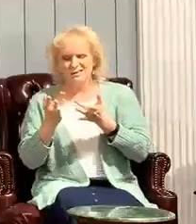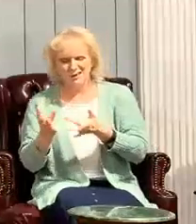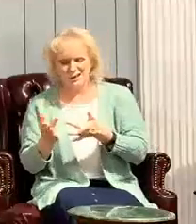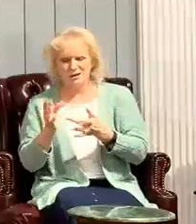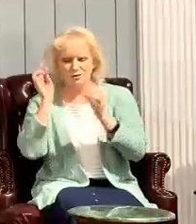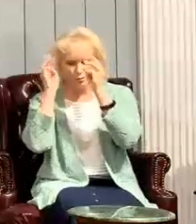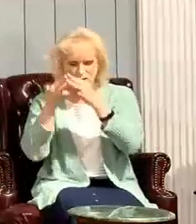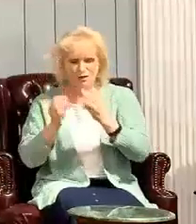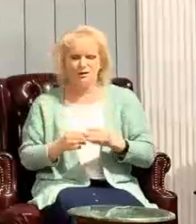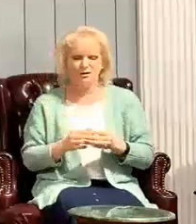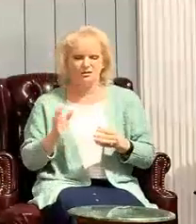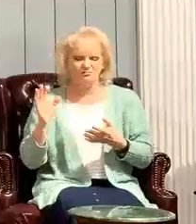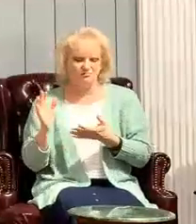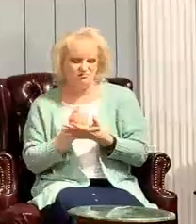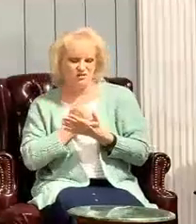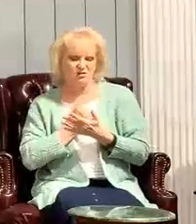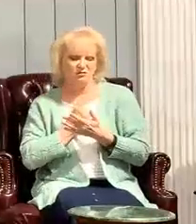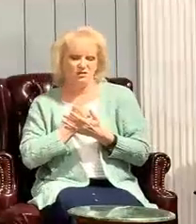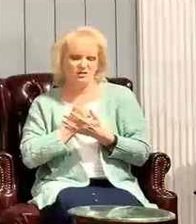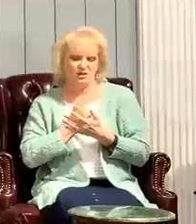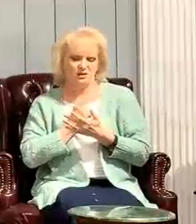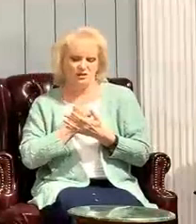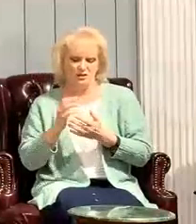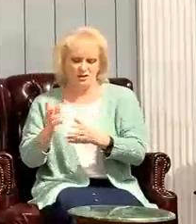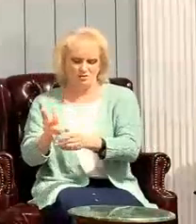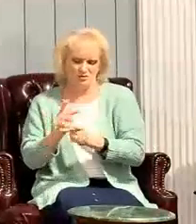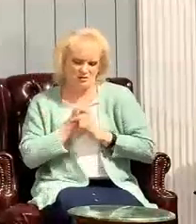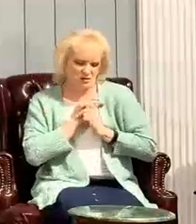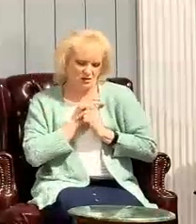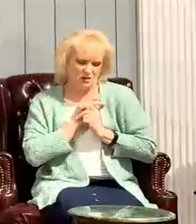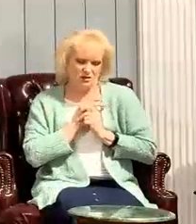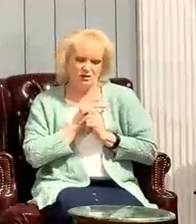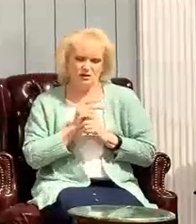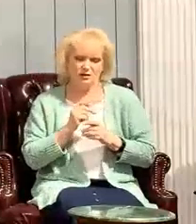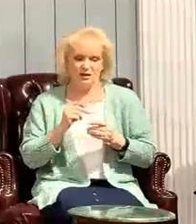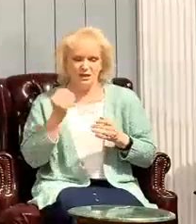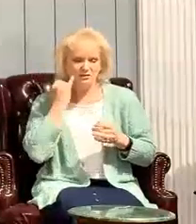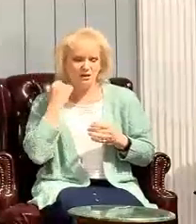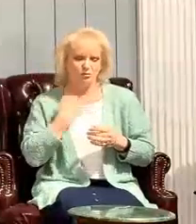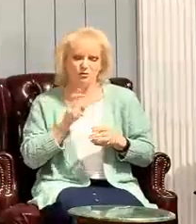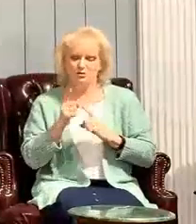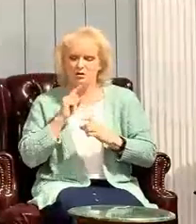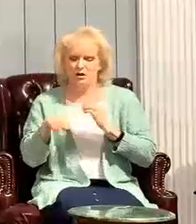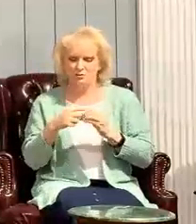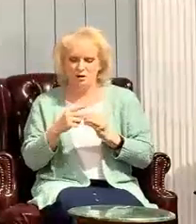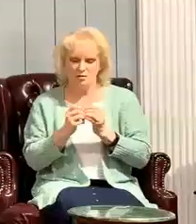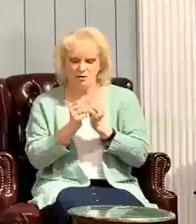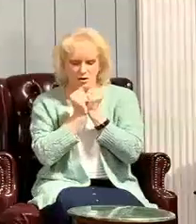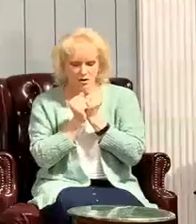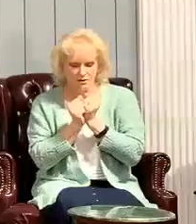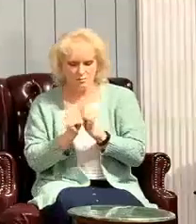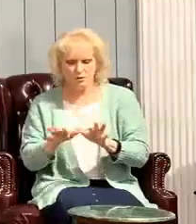us tend to selfishness, tend to hoard for ourselves. And even if we're talking about the blessings of God, the faith of God,